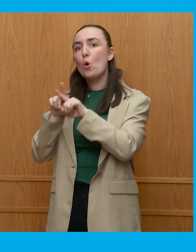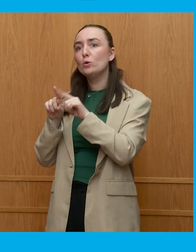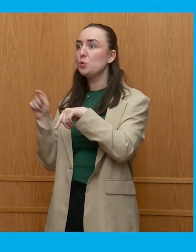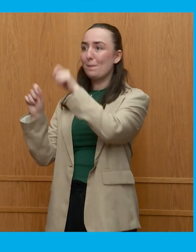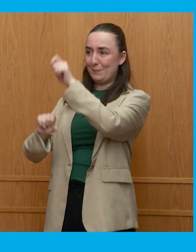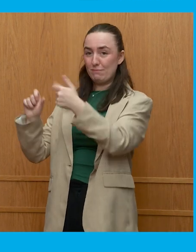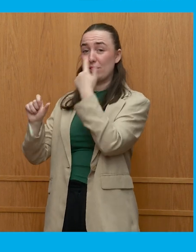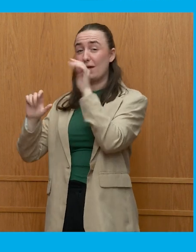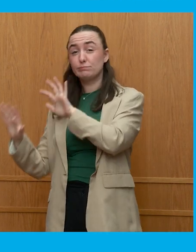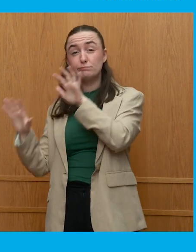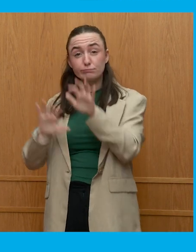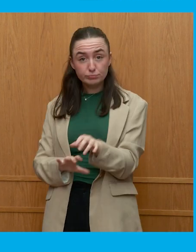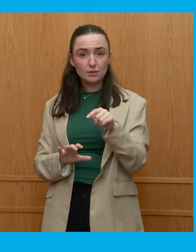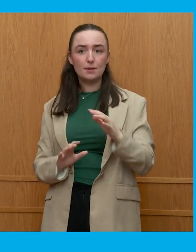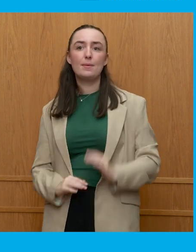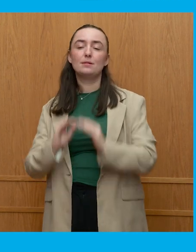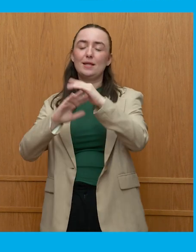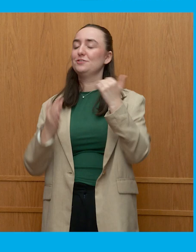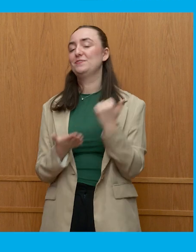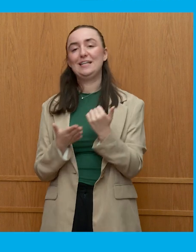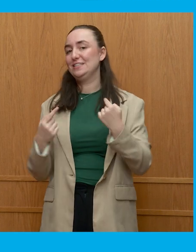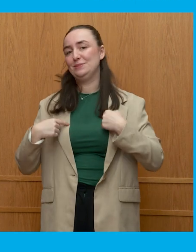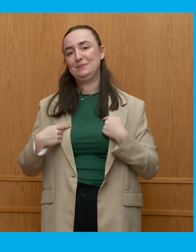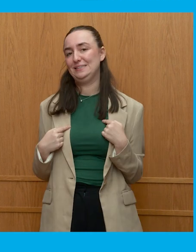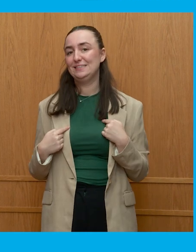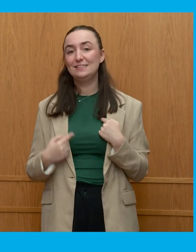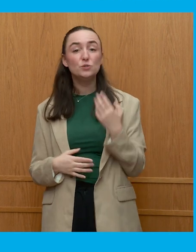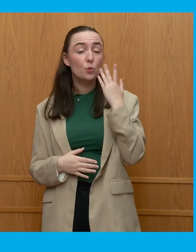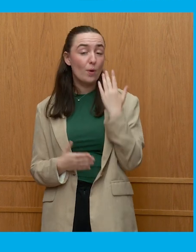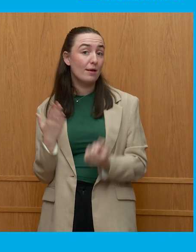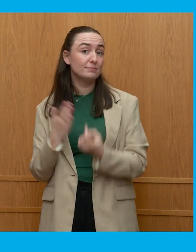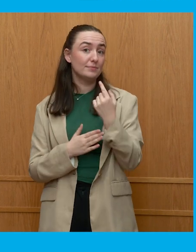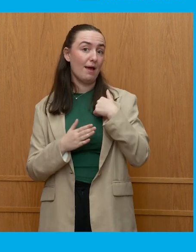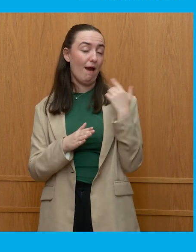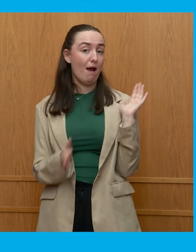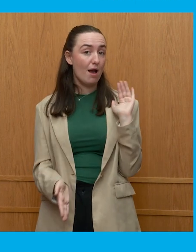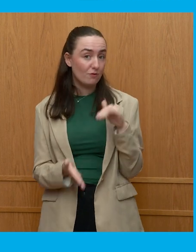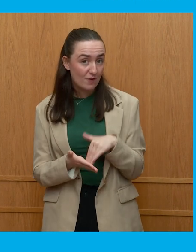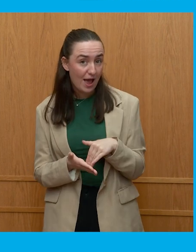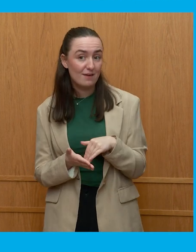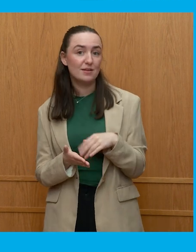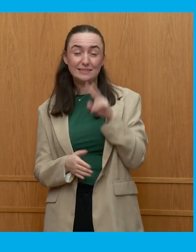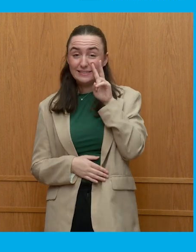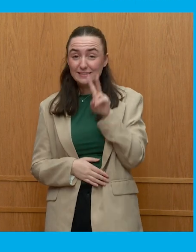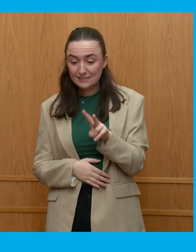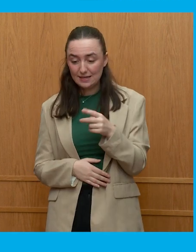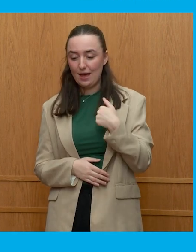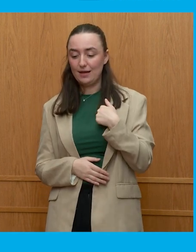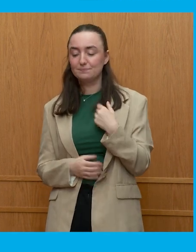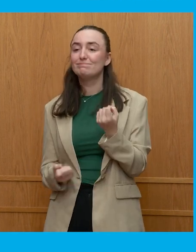is fantastic for me. Whenever I come here and I see that, I go away